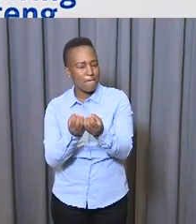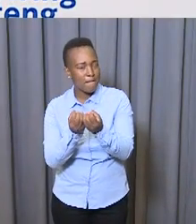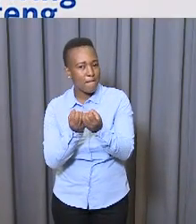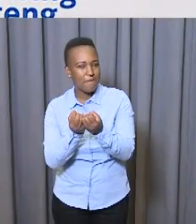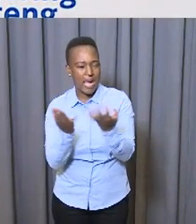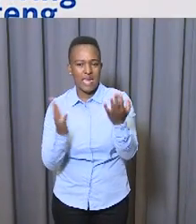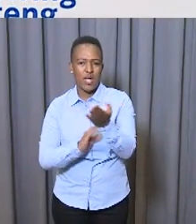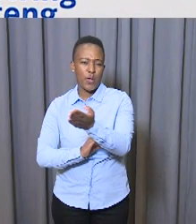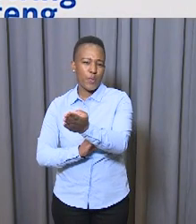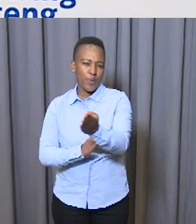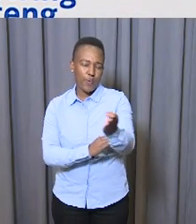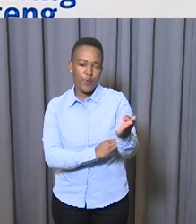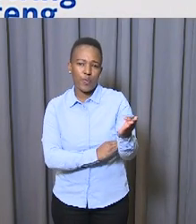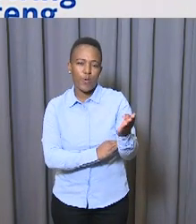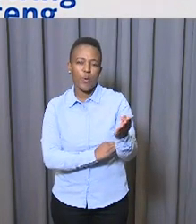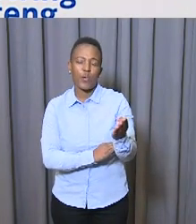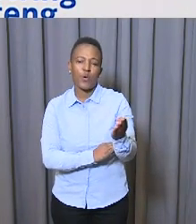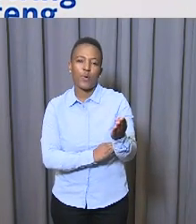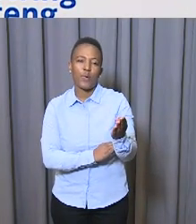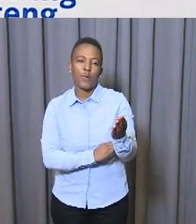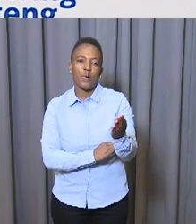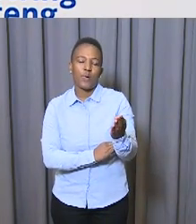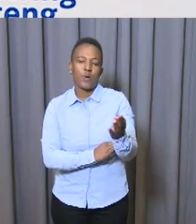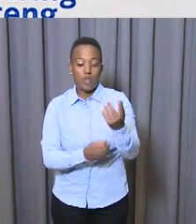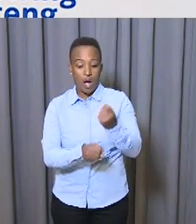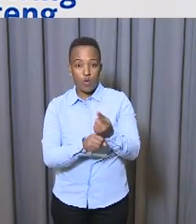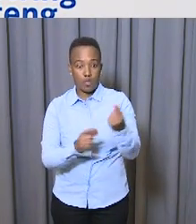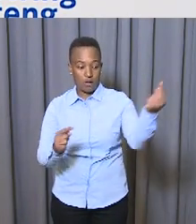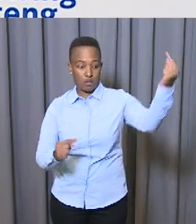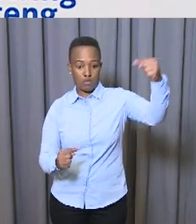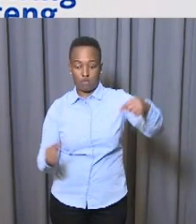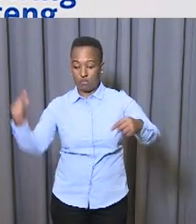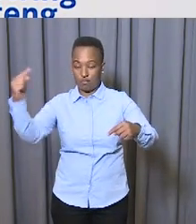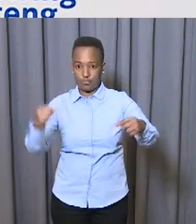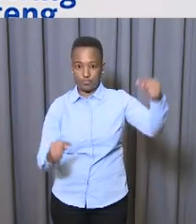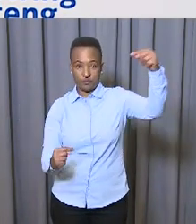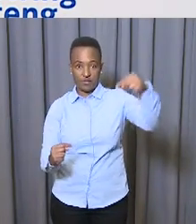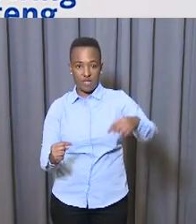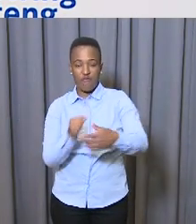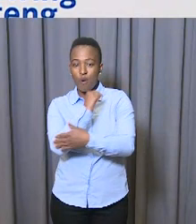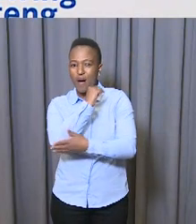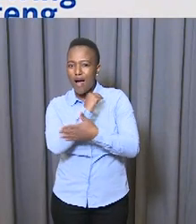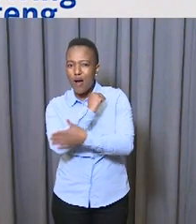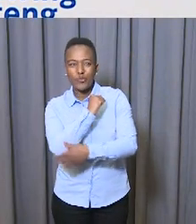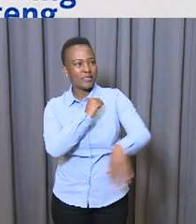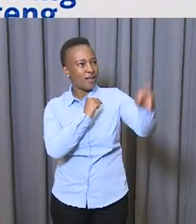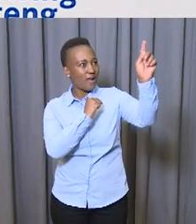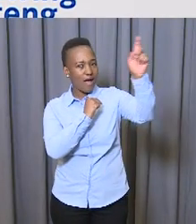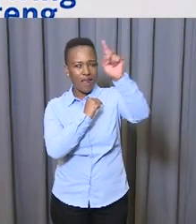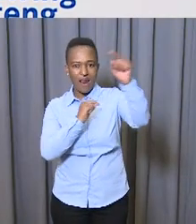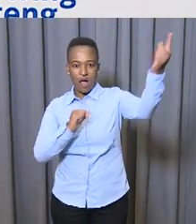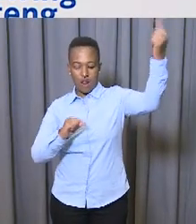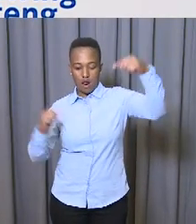of people, many of whom have come to Gauteng from the different parts of our country for economic reasons, in